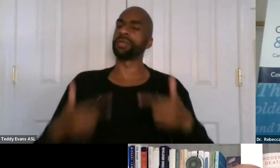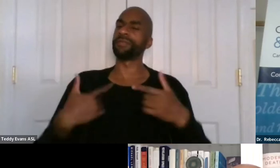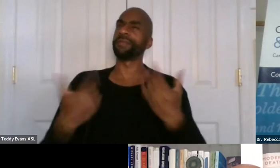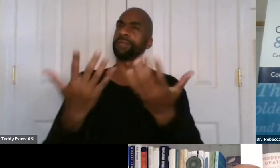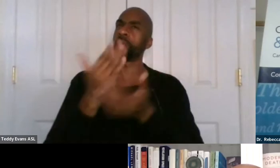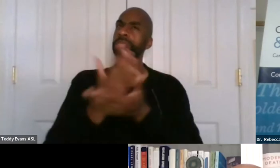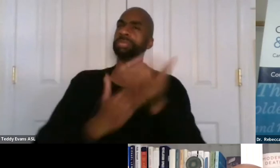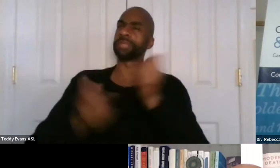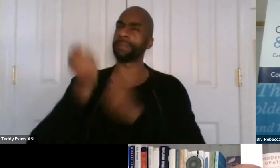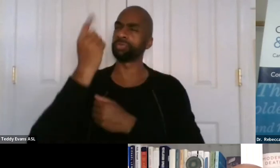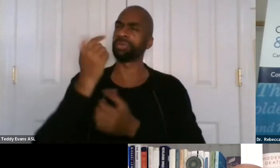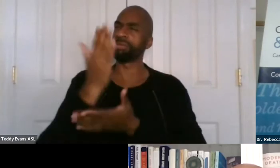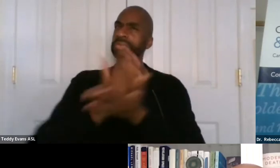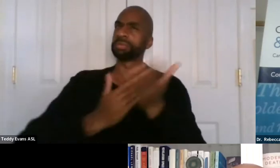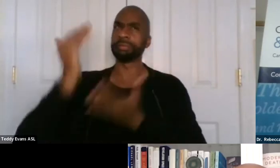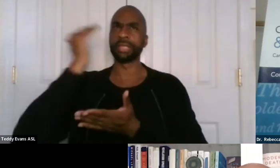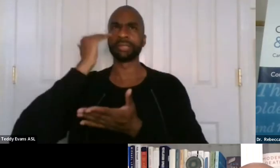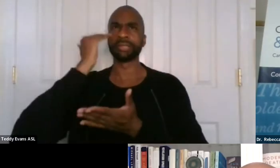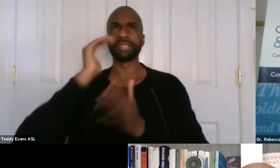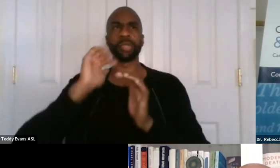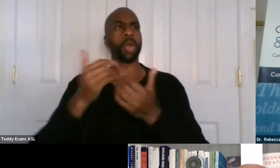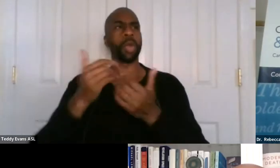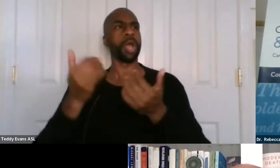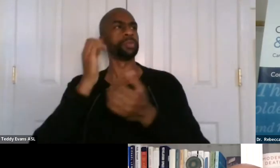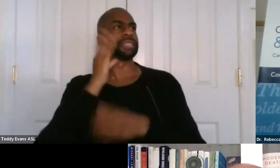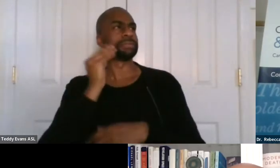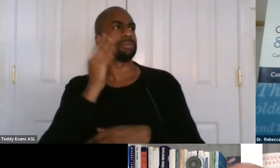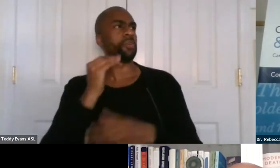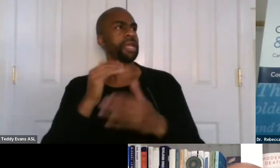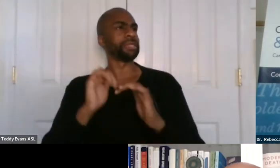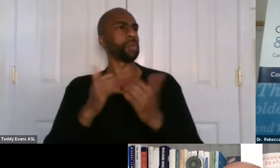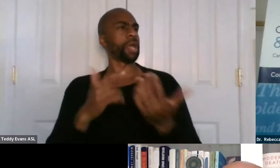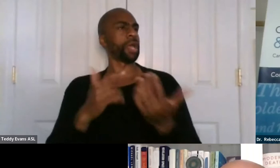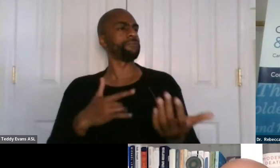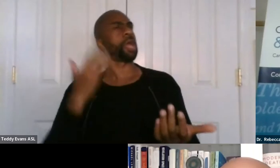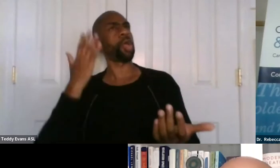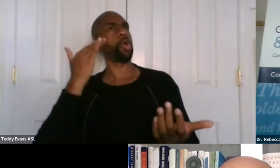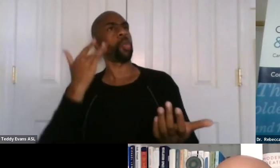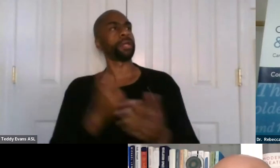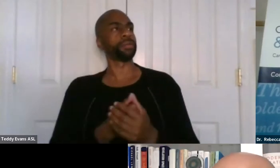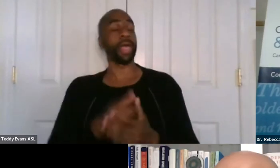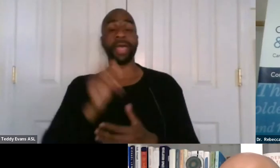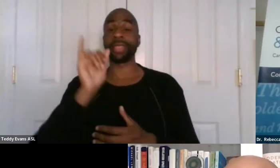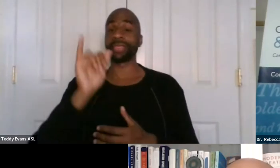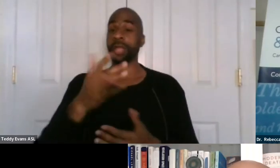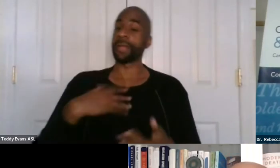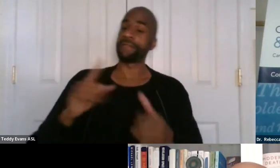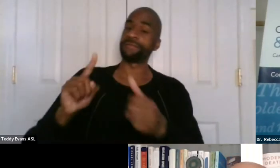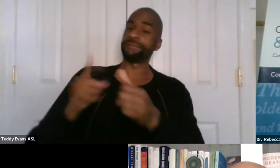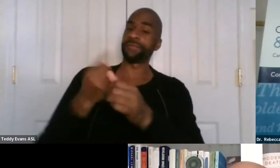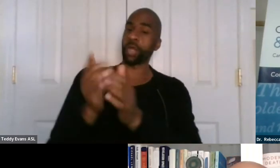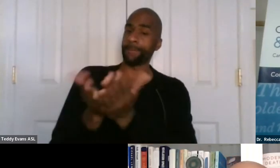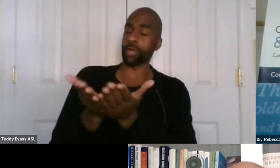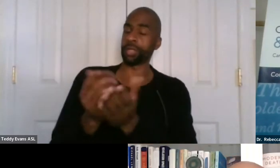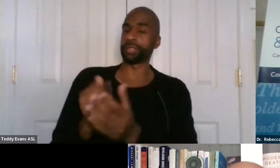knowledge. And so this is, that was my first nonfiction book. And the goal was for people